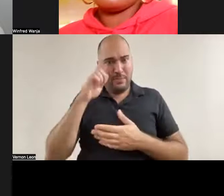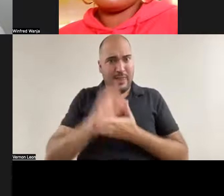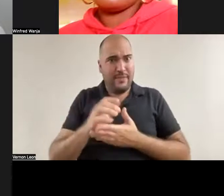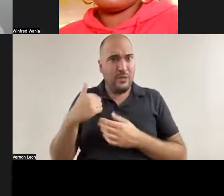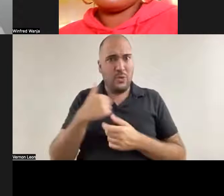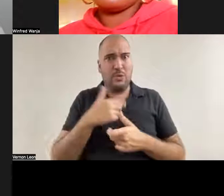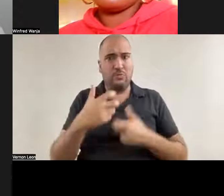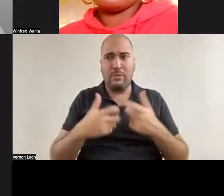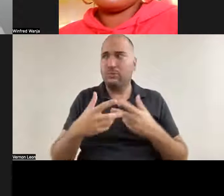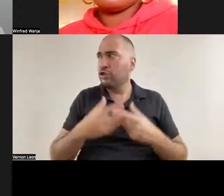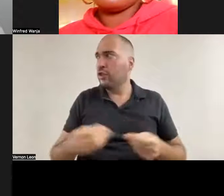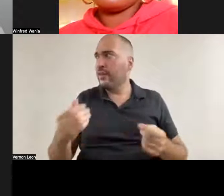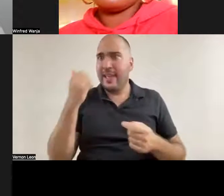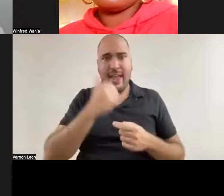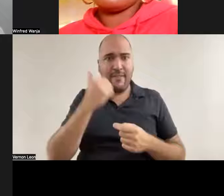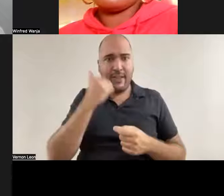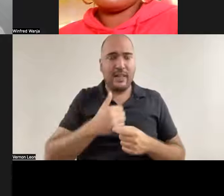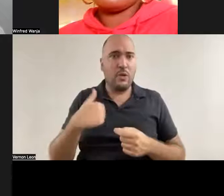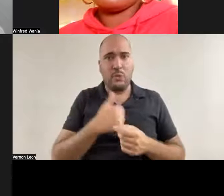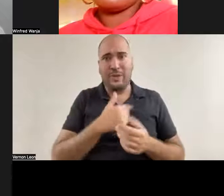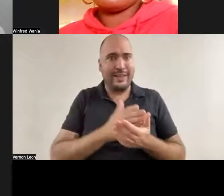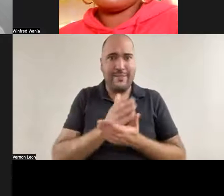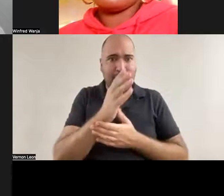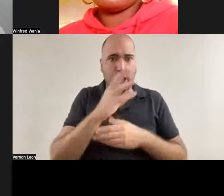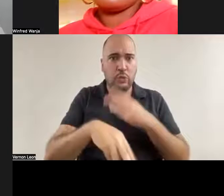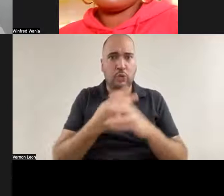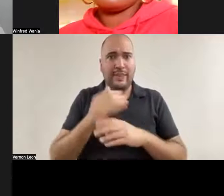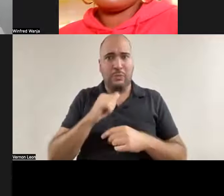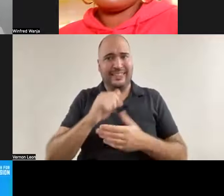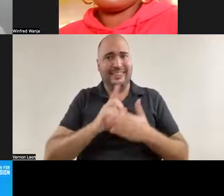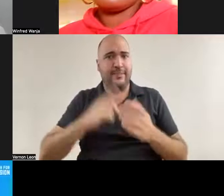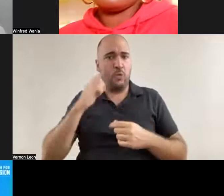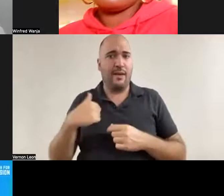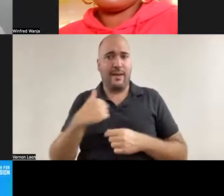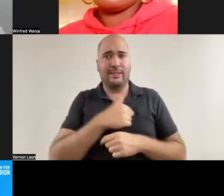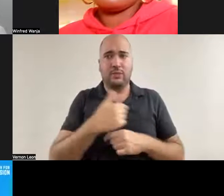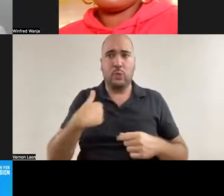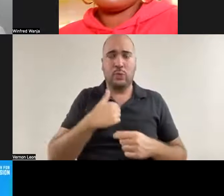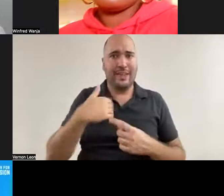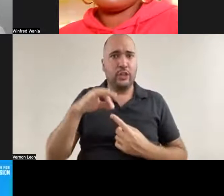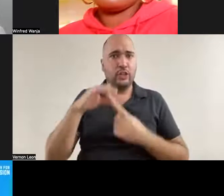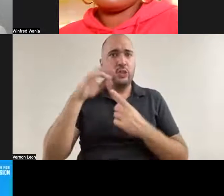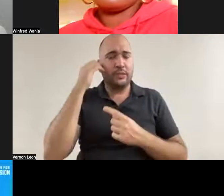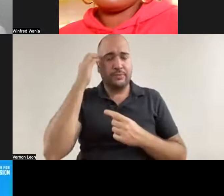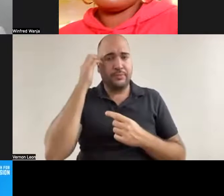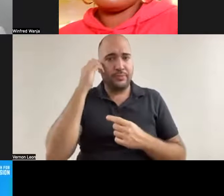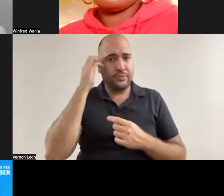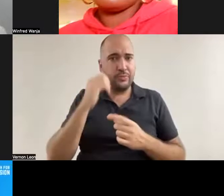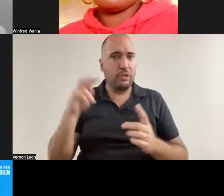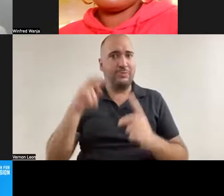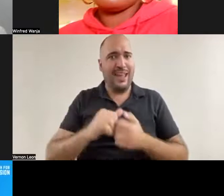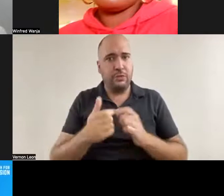problem solvers. Every day we're navigating a world that wasn't designed for us. So we have this unique perspective on how to